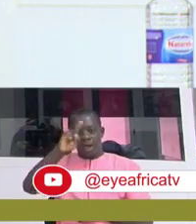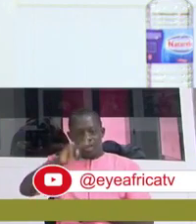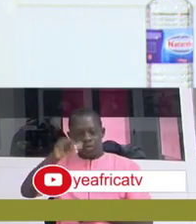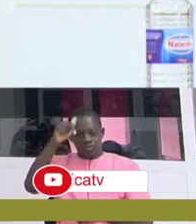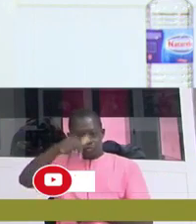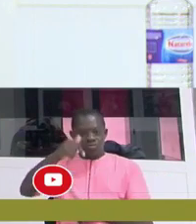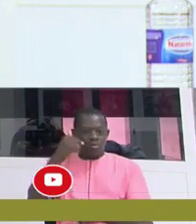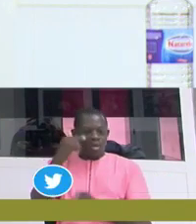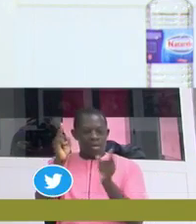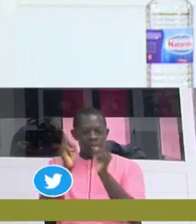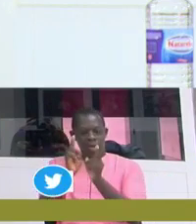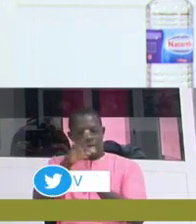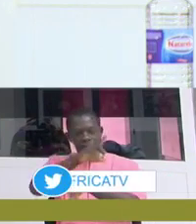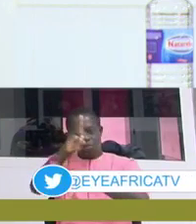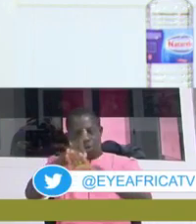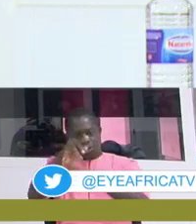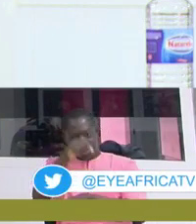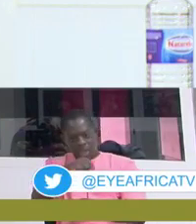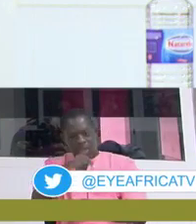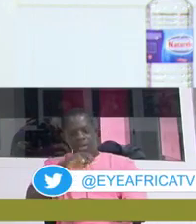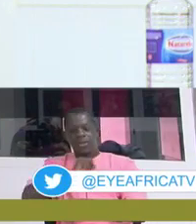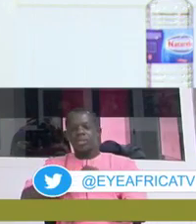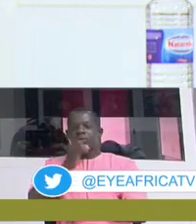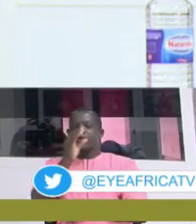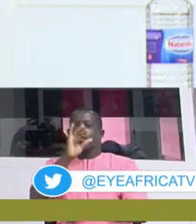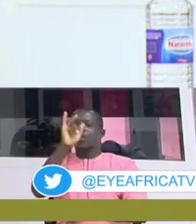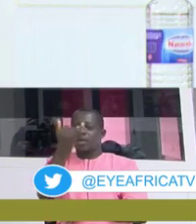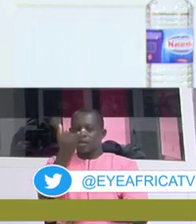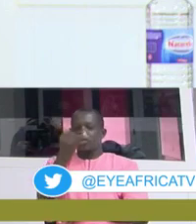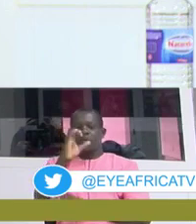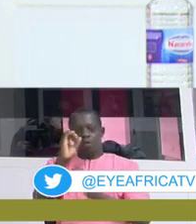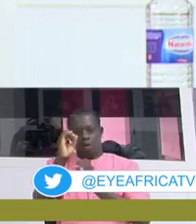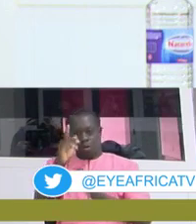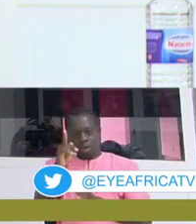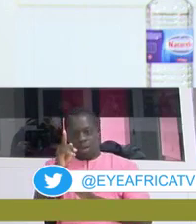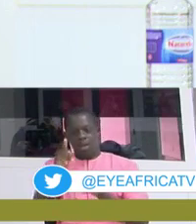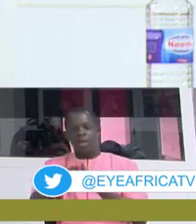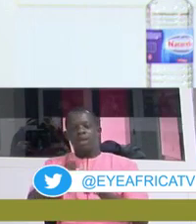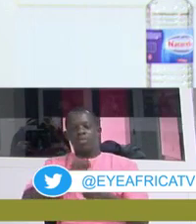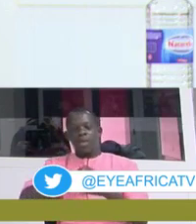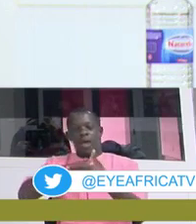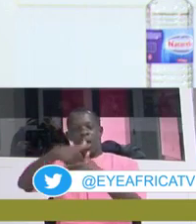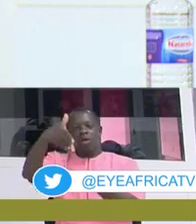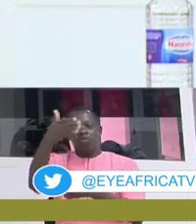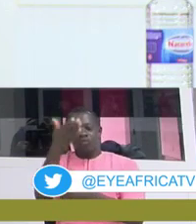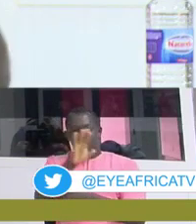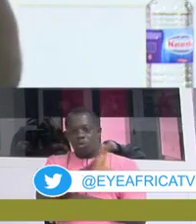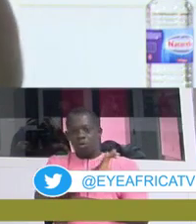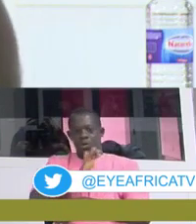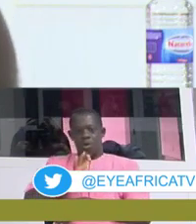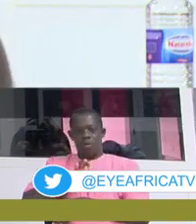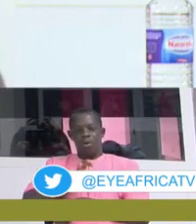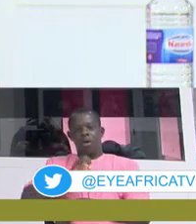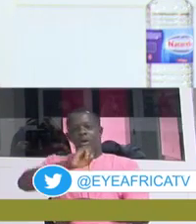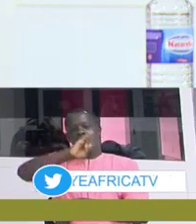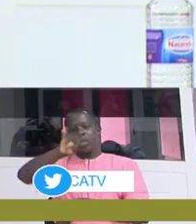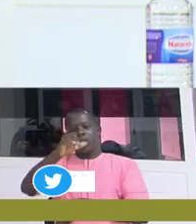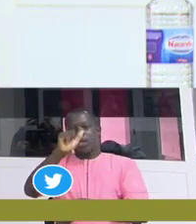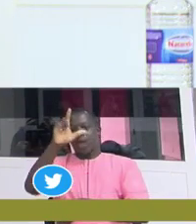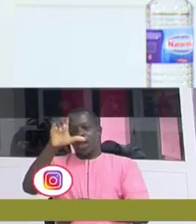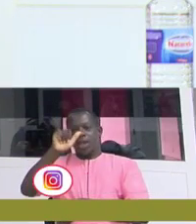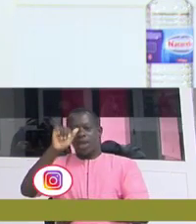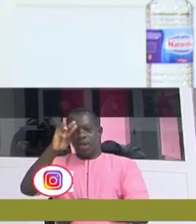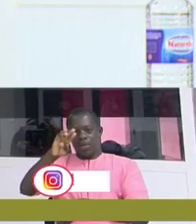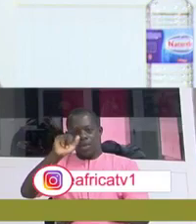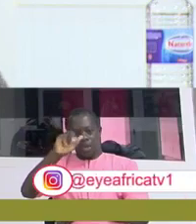He said, yes, he should come here. I said, okay. I came out of Jalamang's compound. The